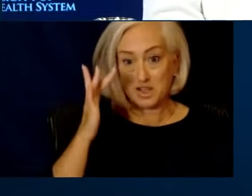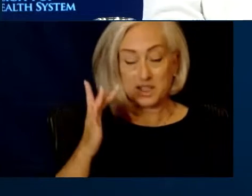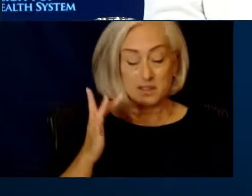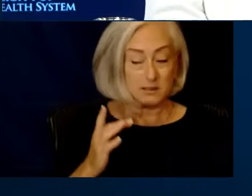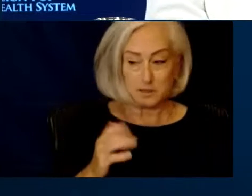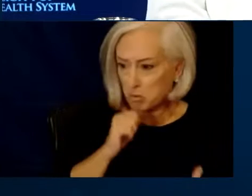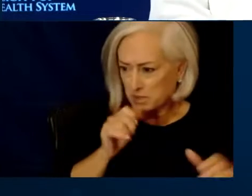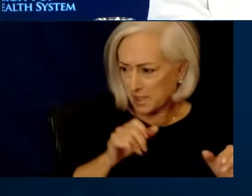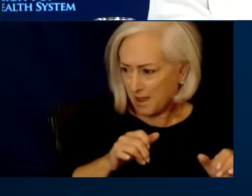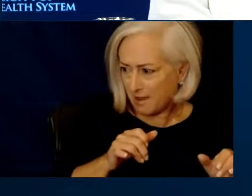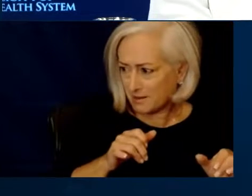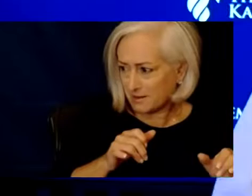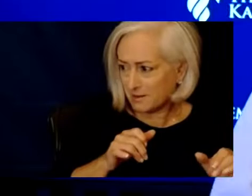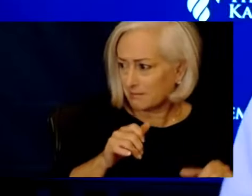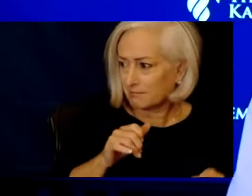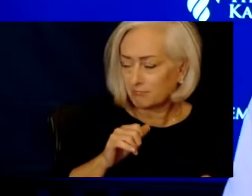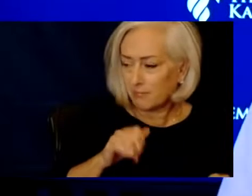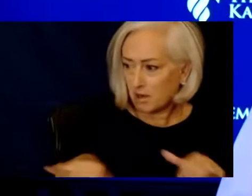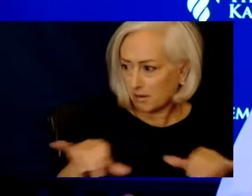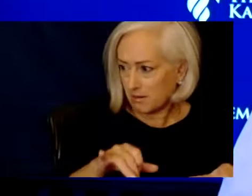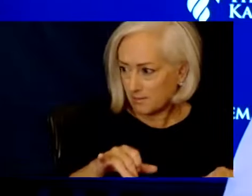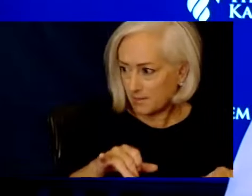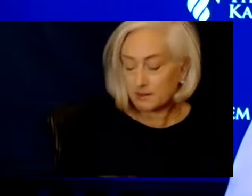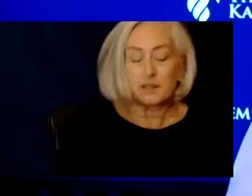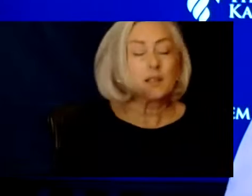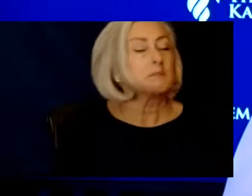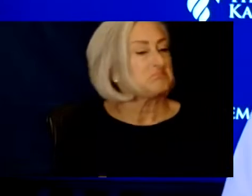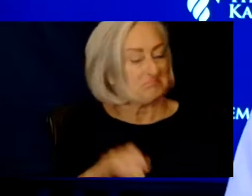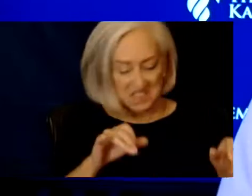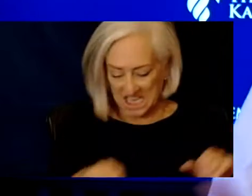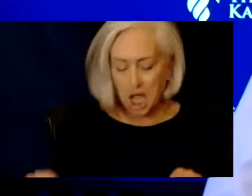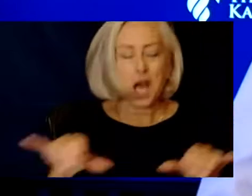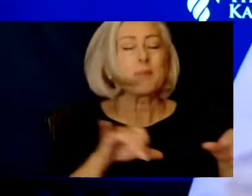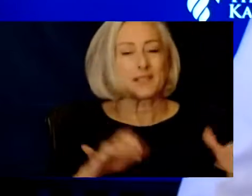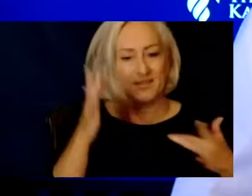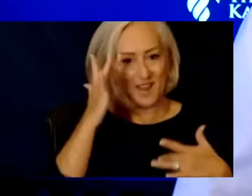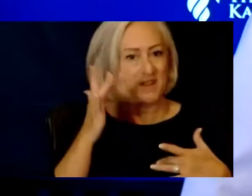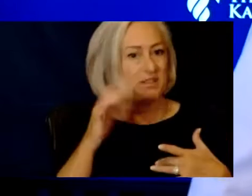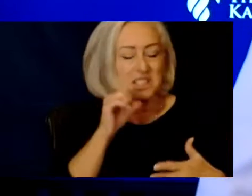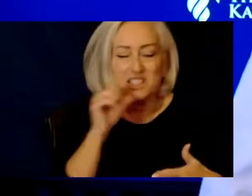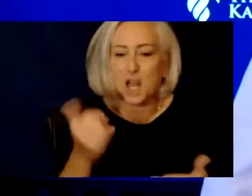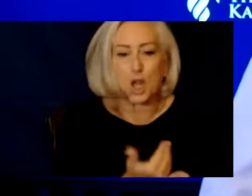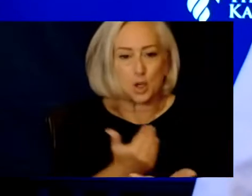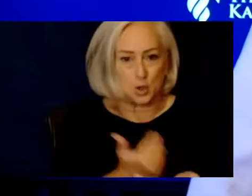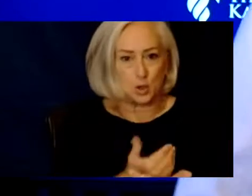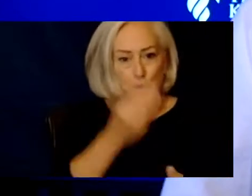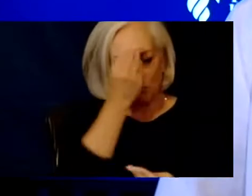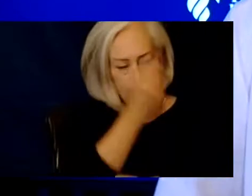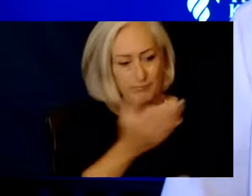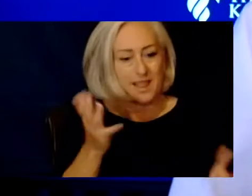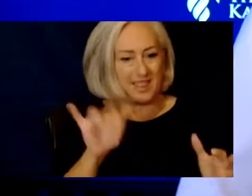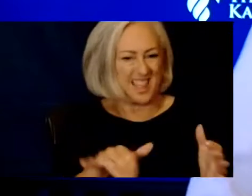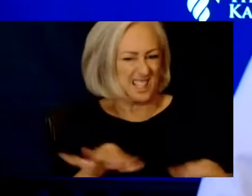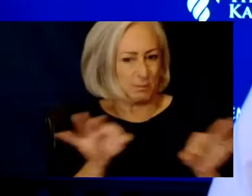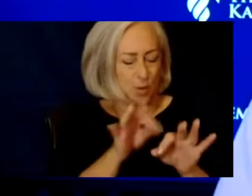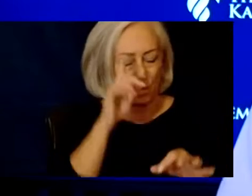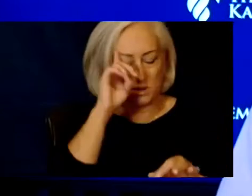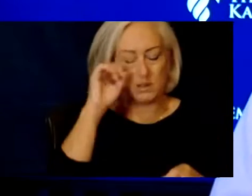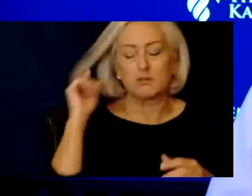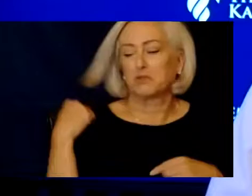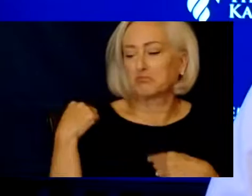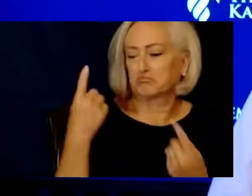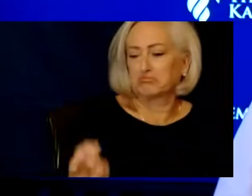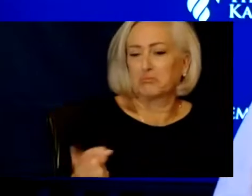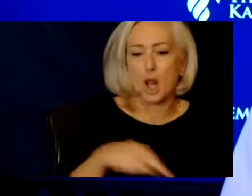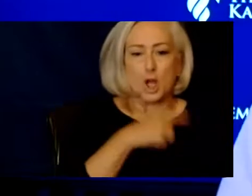is not a new novel virus. This has been around for a very long time, so that's important to make sure that we clarify that. But one of the problems with it